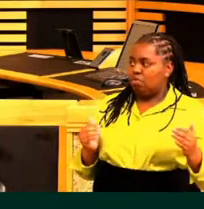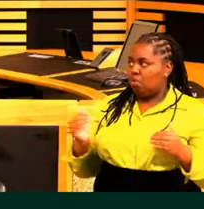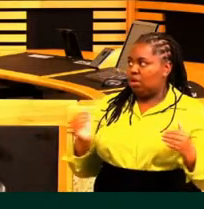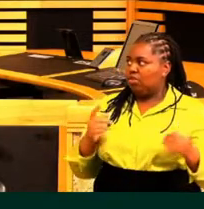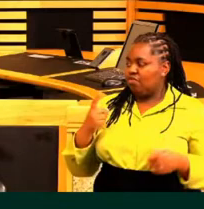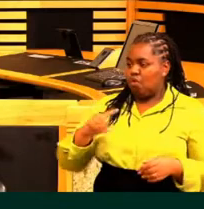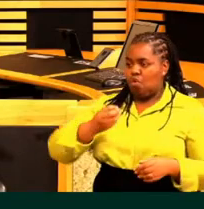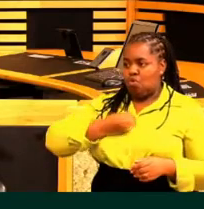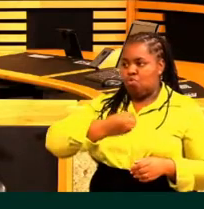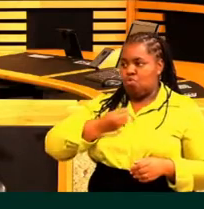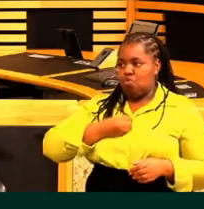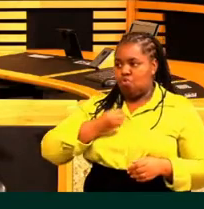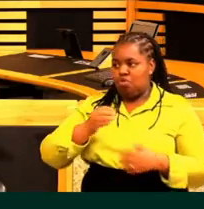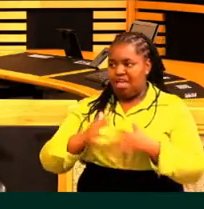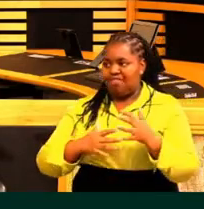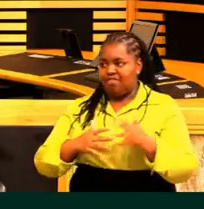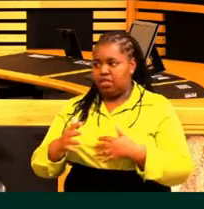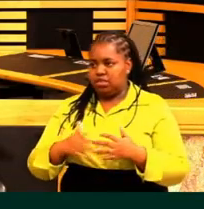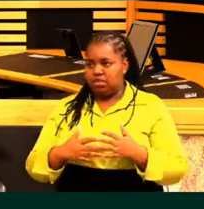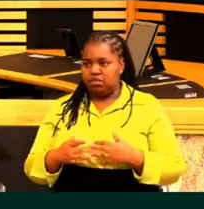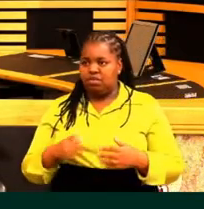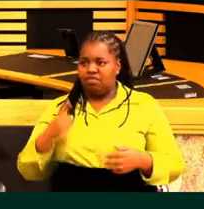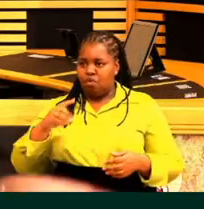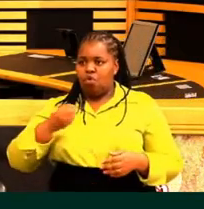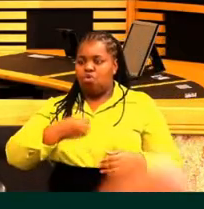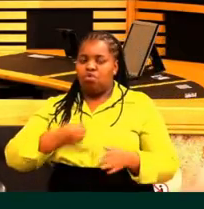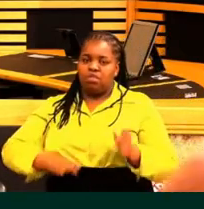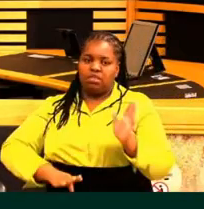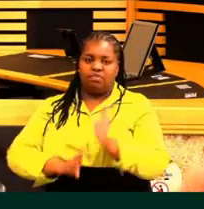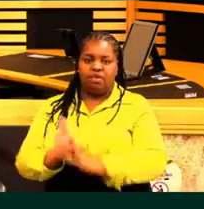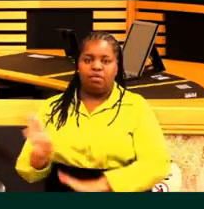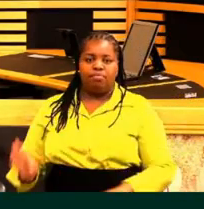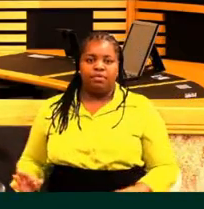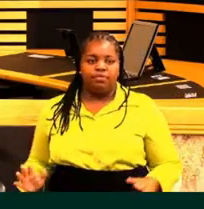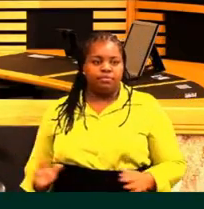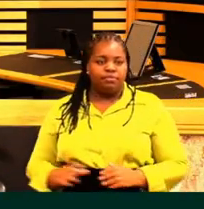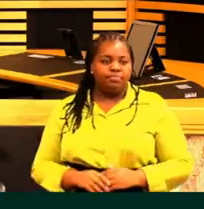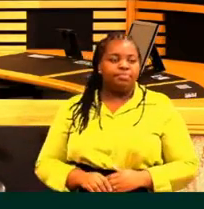Youth affairs for Youth Development purposes